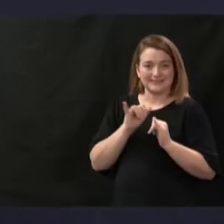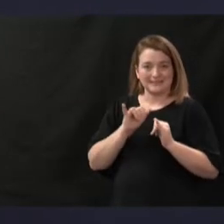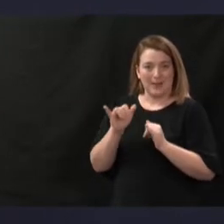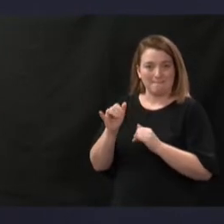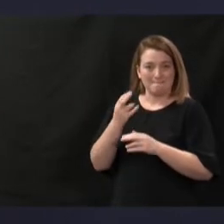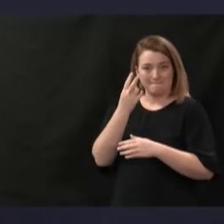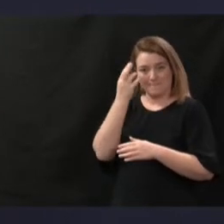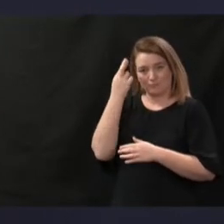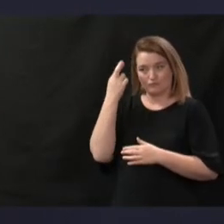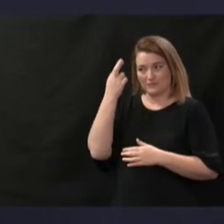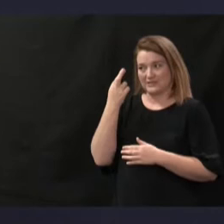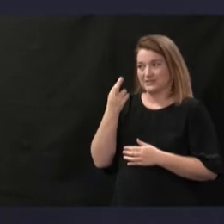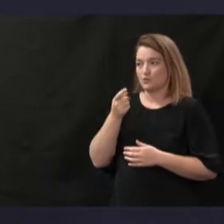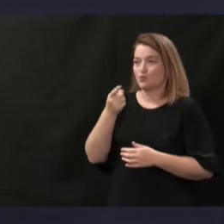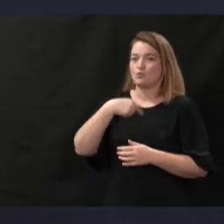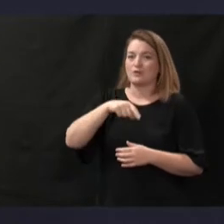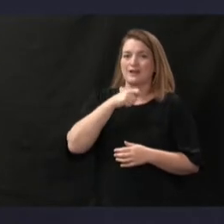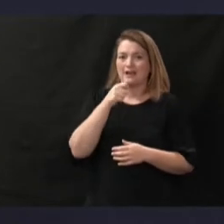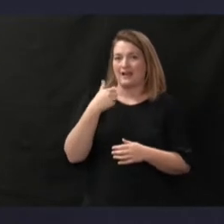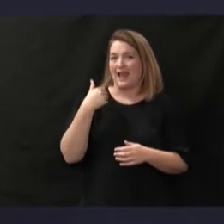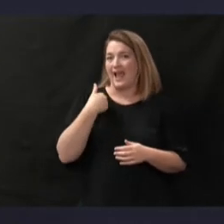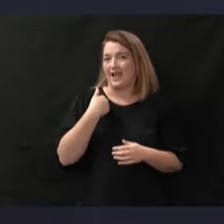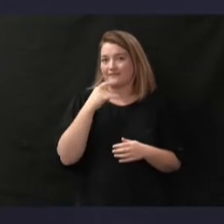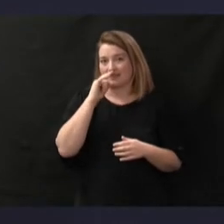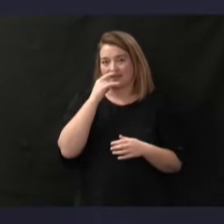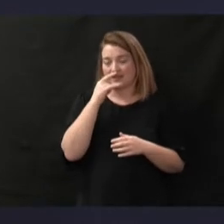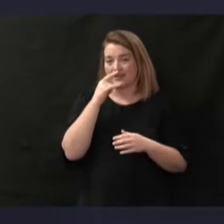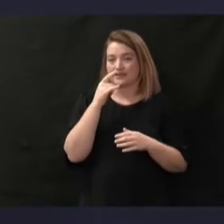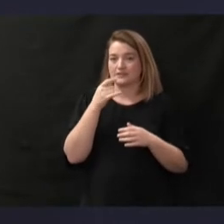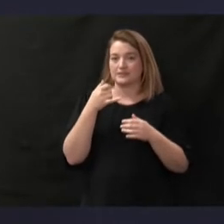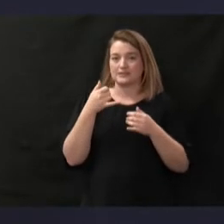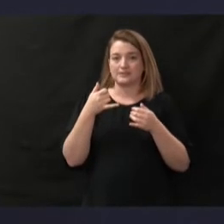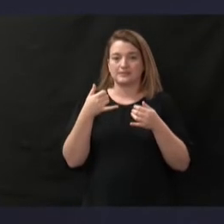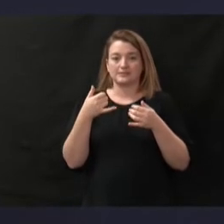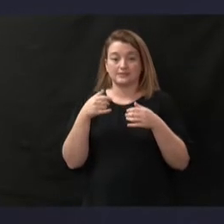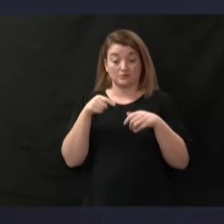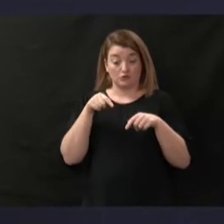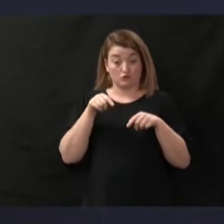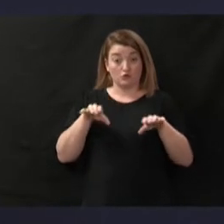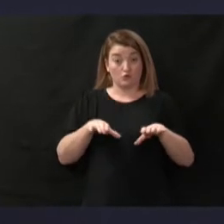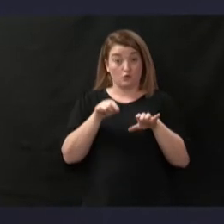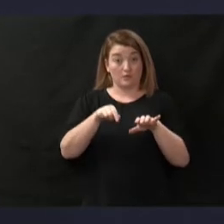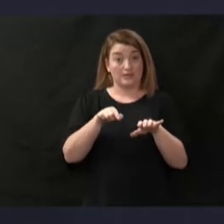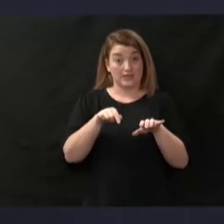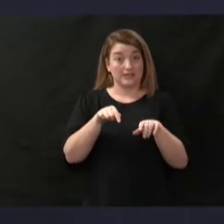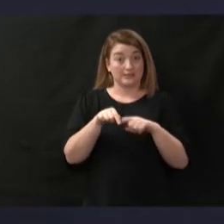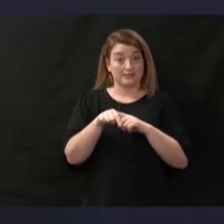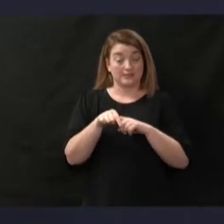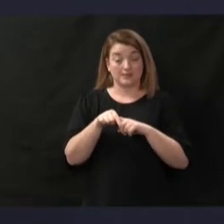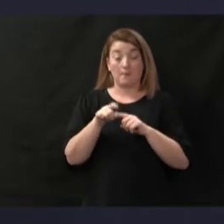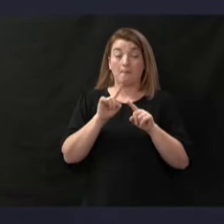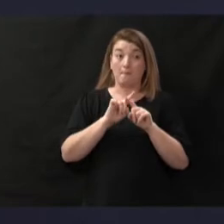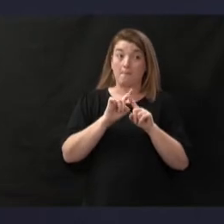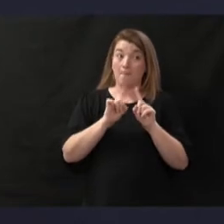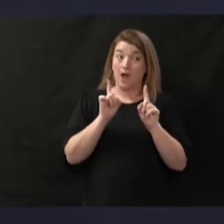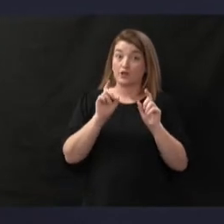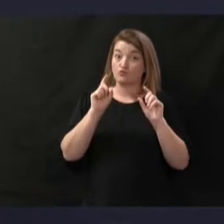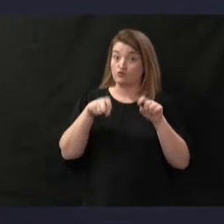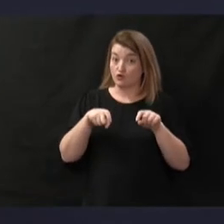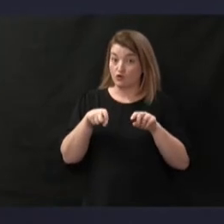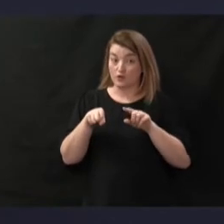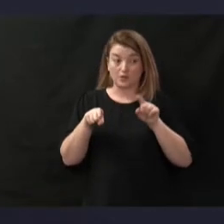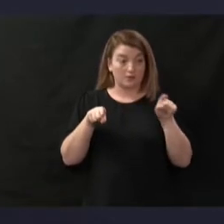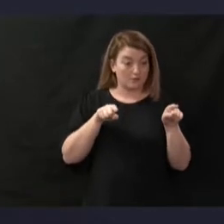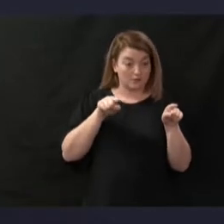I guess we're not going to have kids do this, but typically, I mean, technically, it could have gone in either area had that GLE. Yes, you would just have to